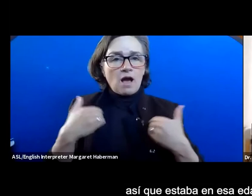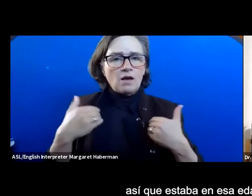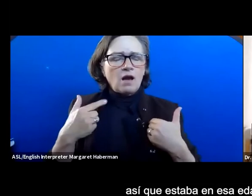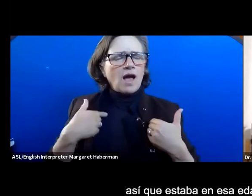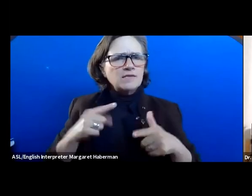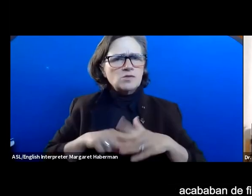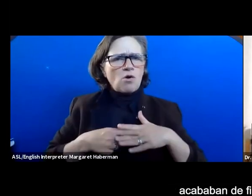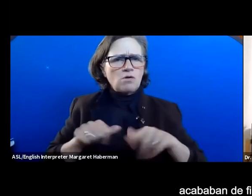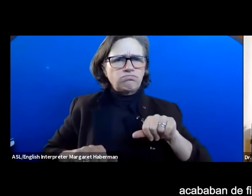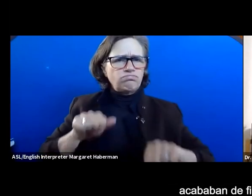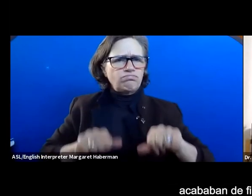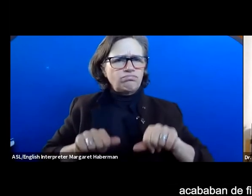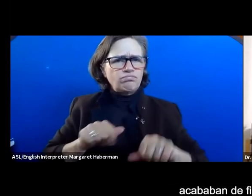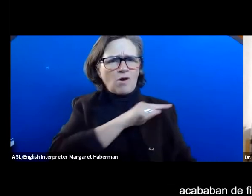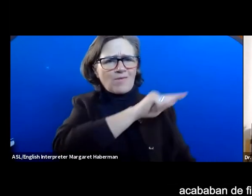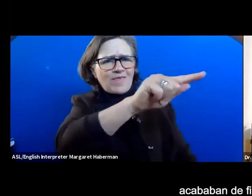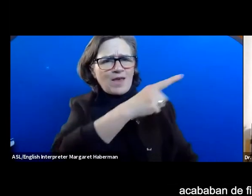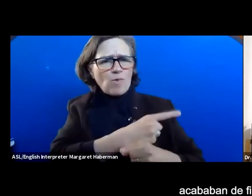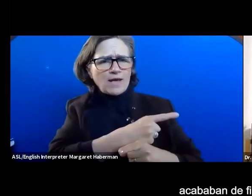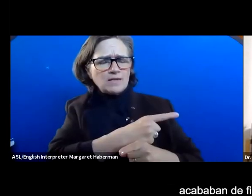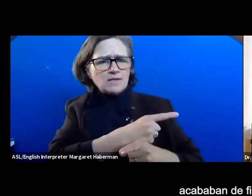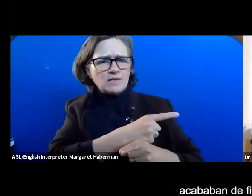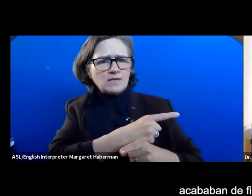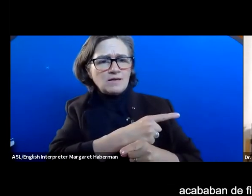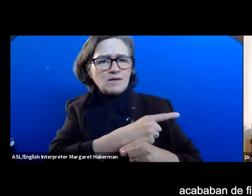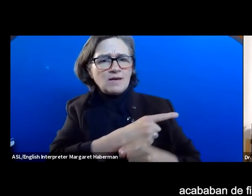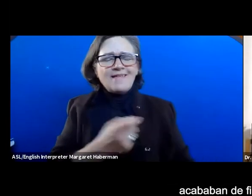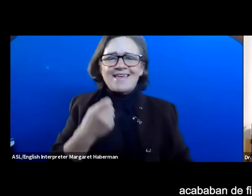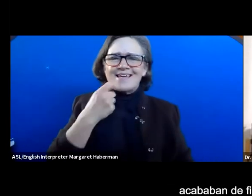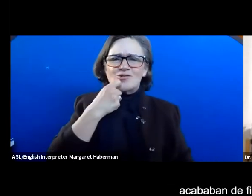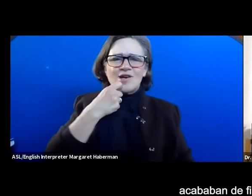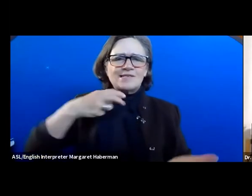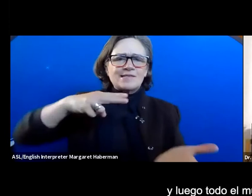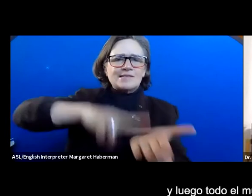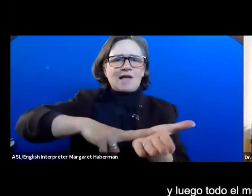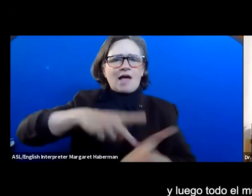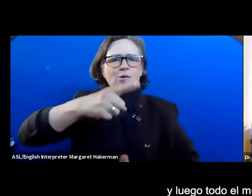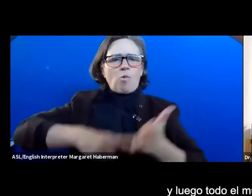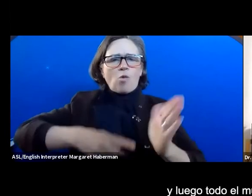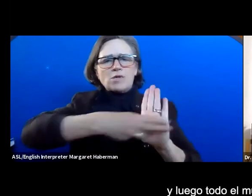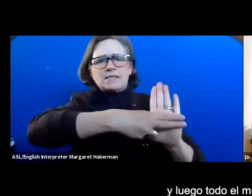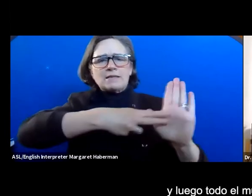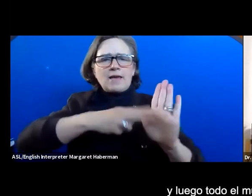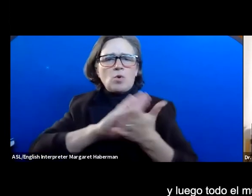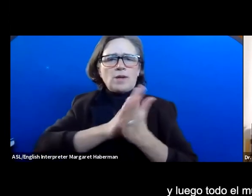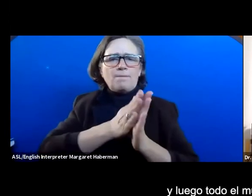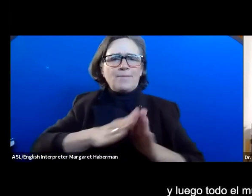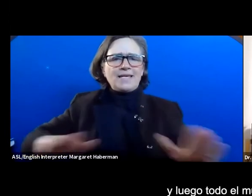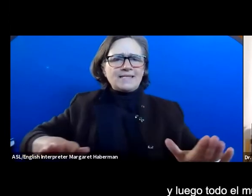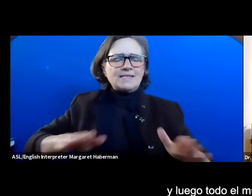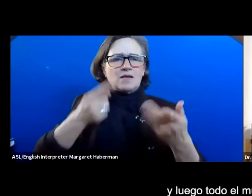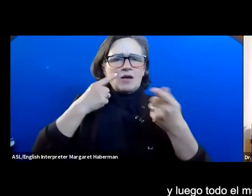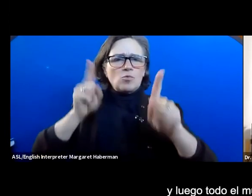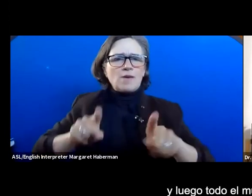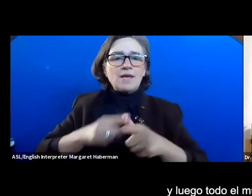doubt myself. They had just signed what they called peace agreements. And then the whole world is telling us, this is good